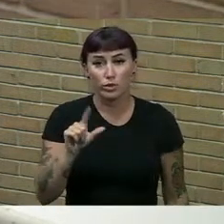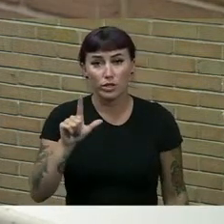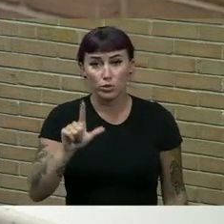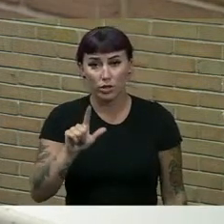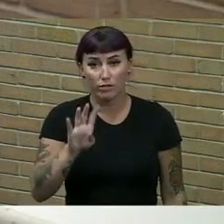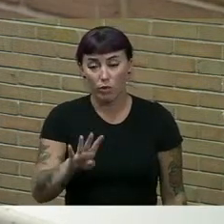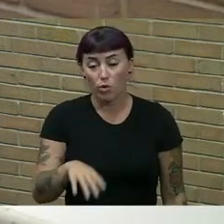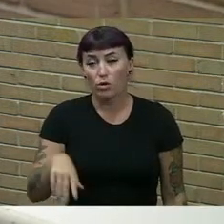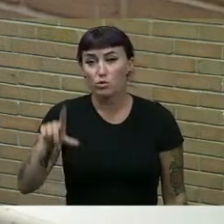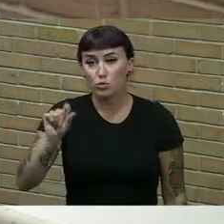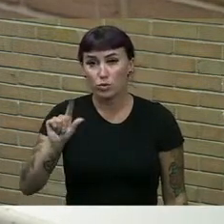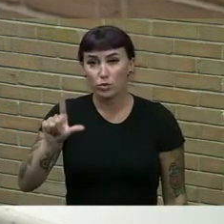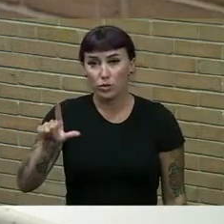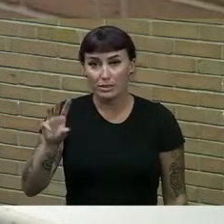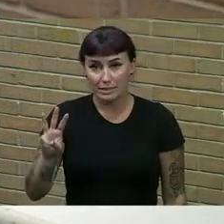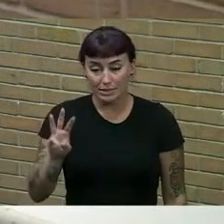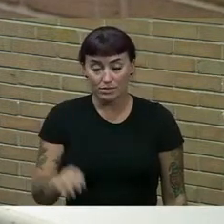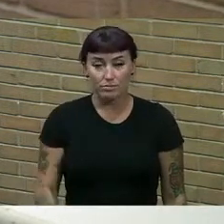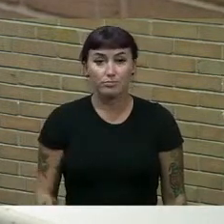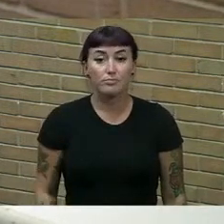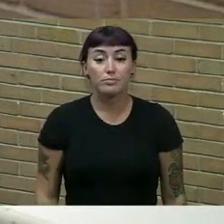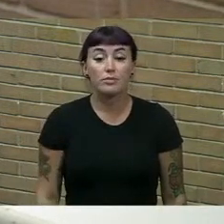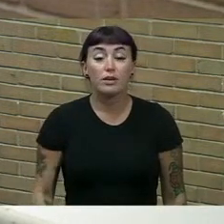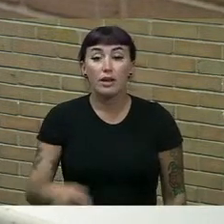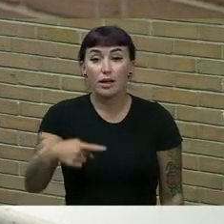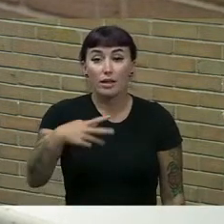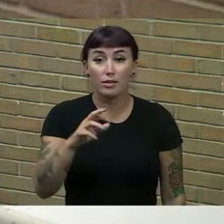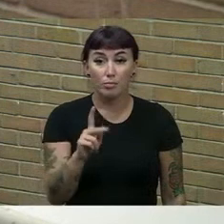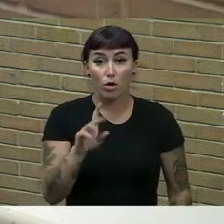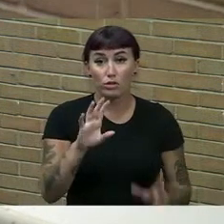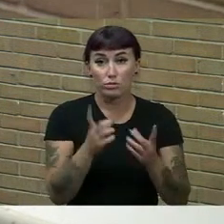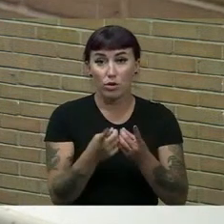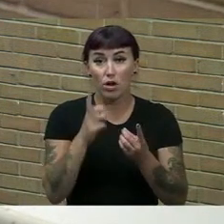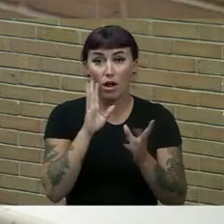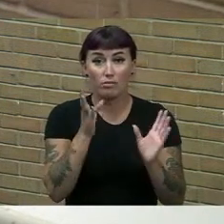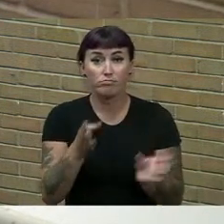to 2026. And finally, the Parks Department